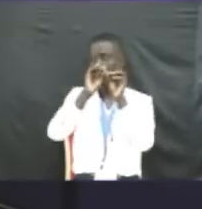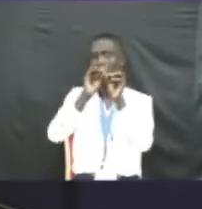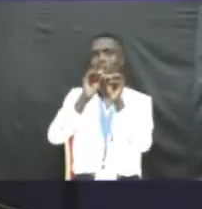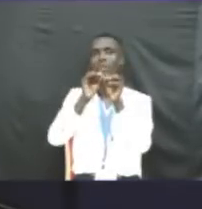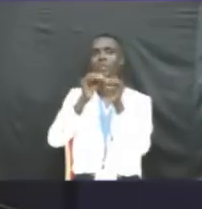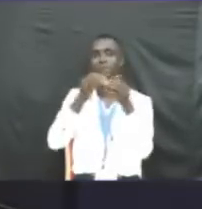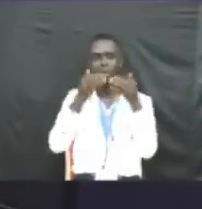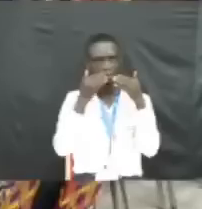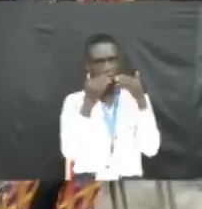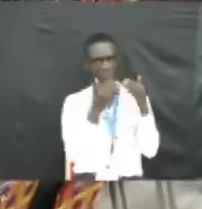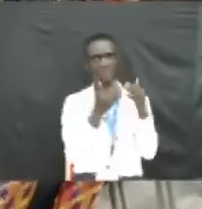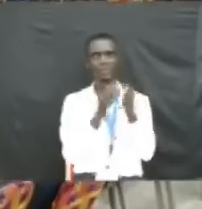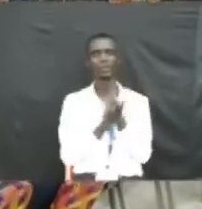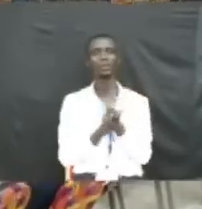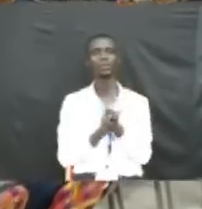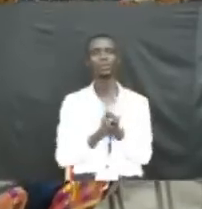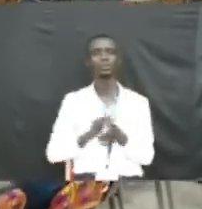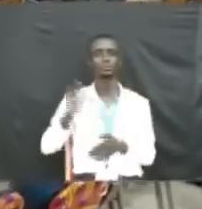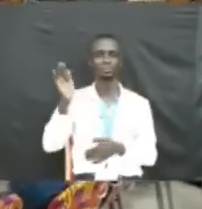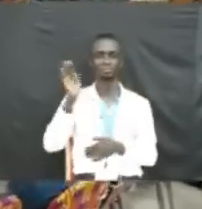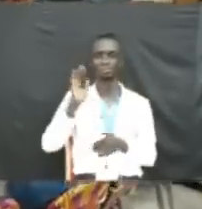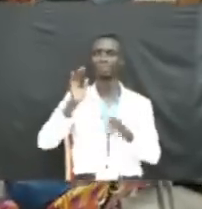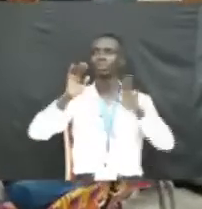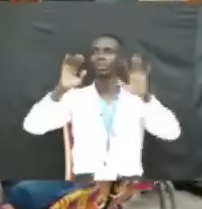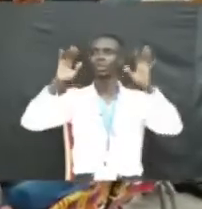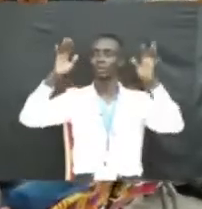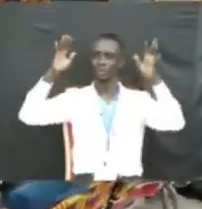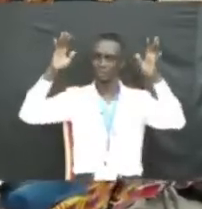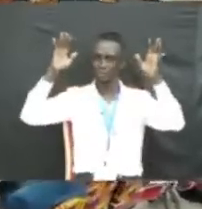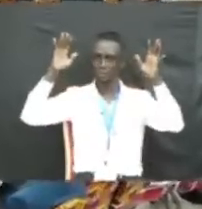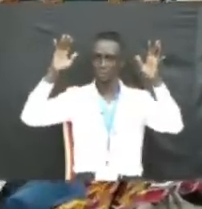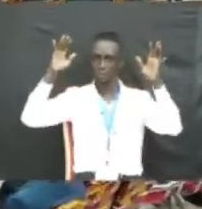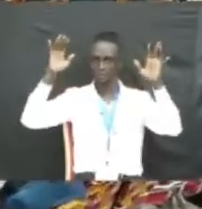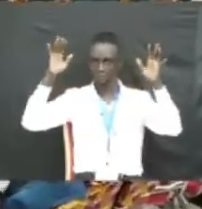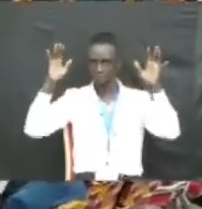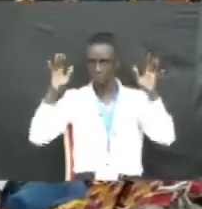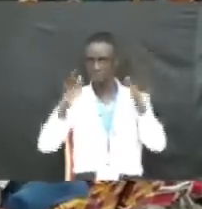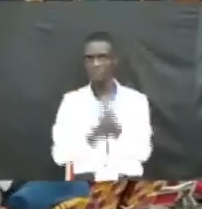very grateful. Thank you. See the victory